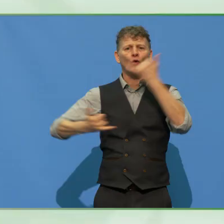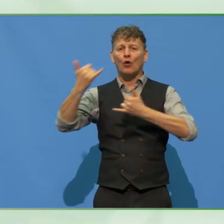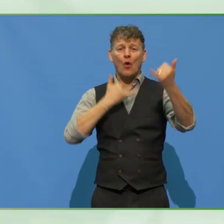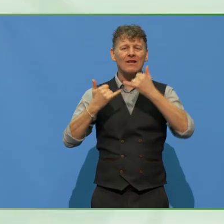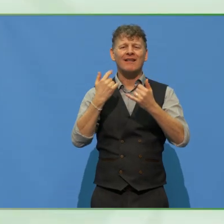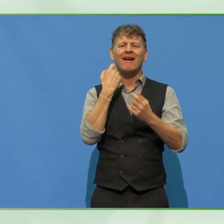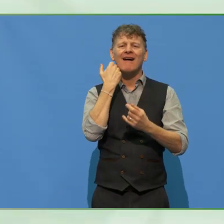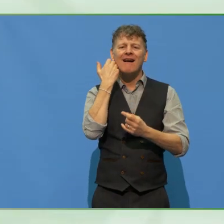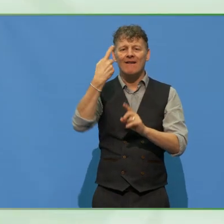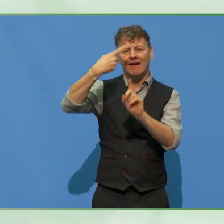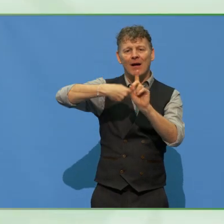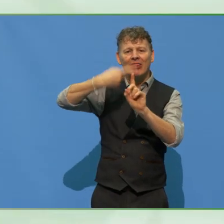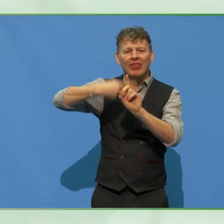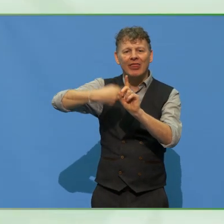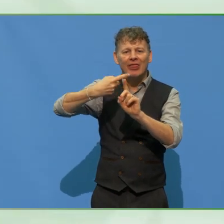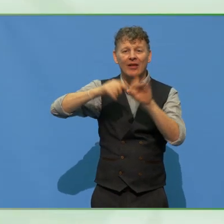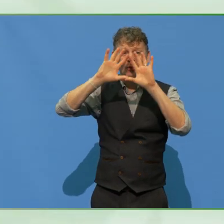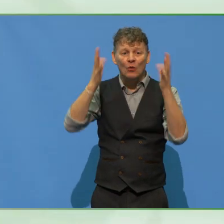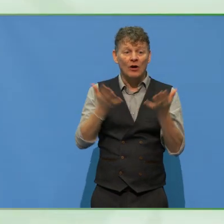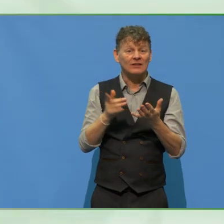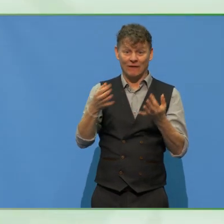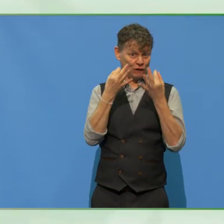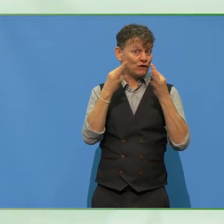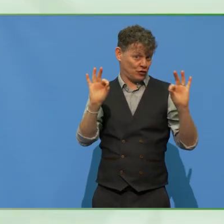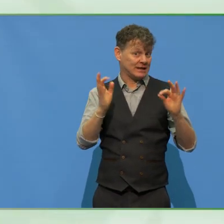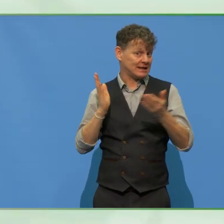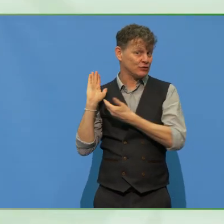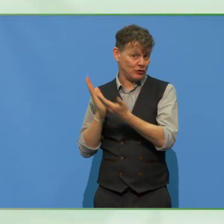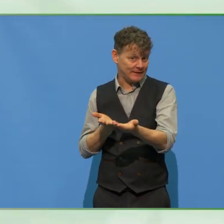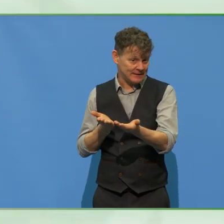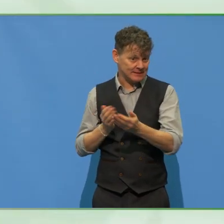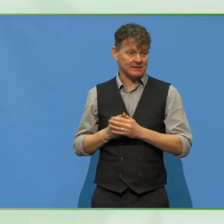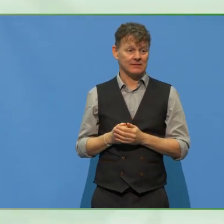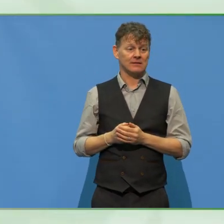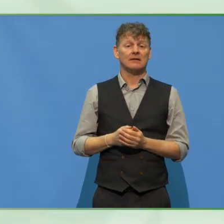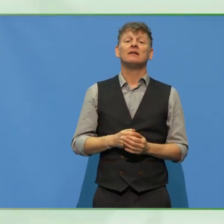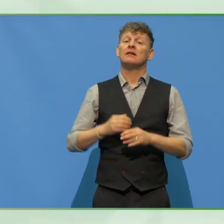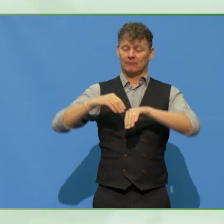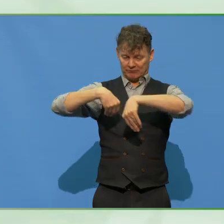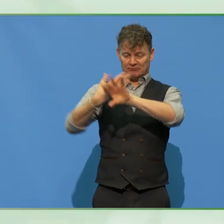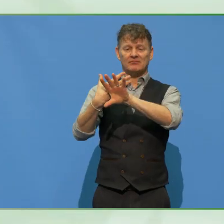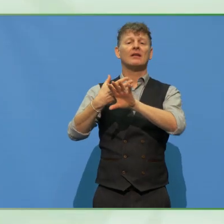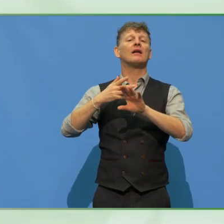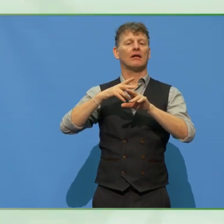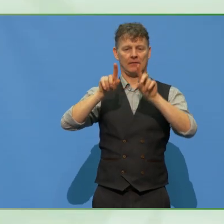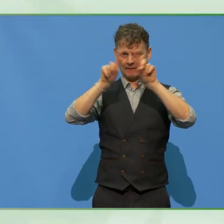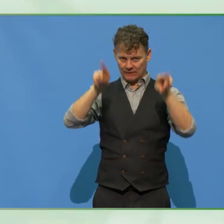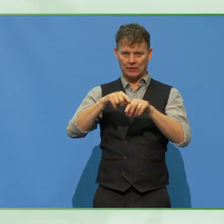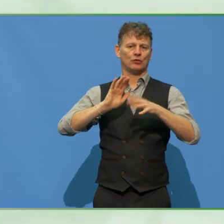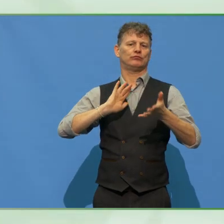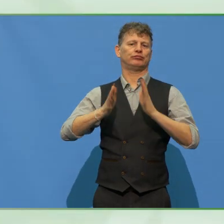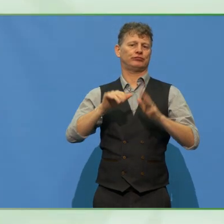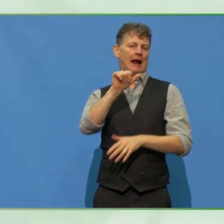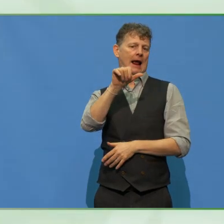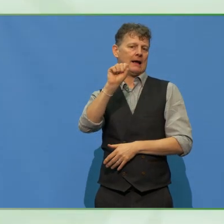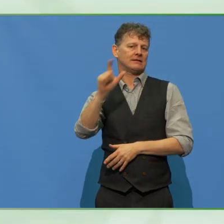the world. It is free. We do have a direct video ASL channel as well.